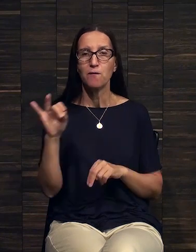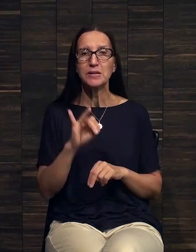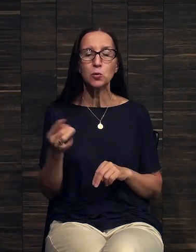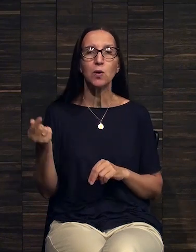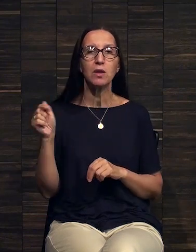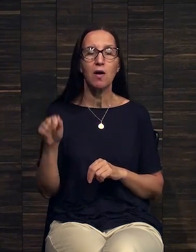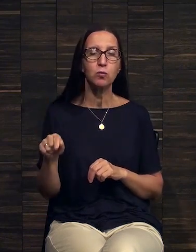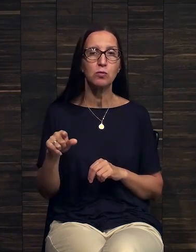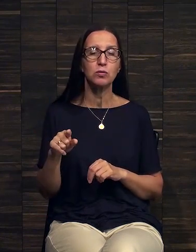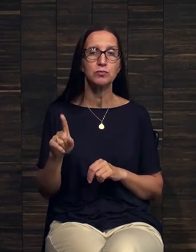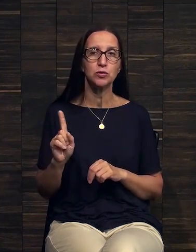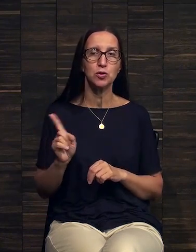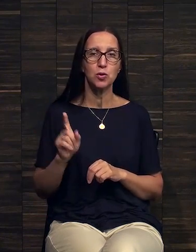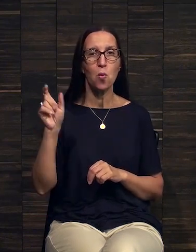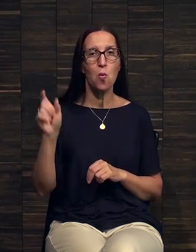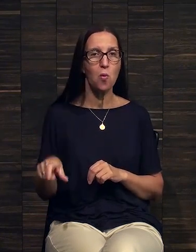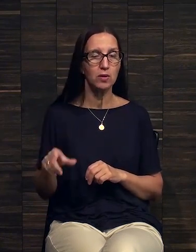was converted